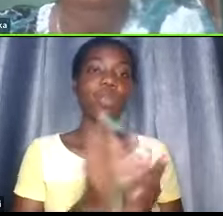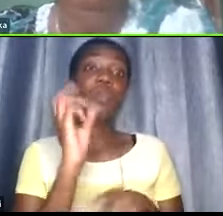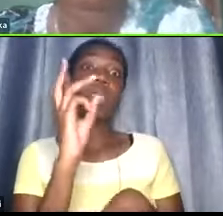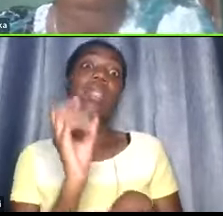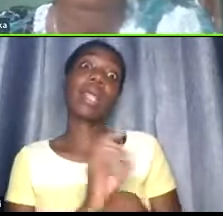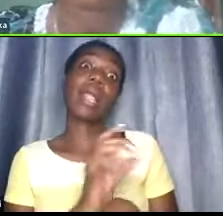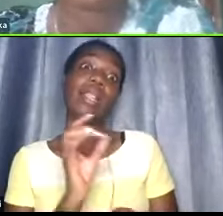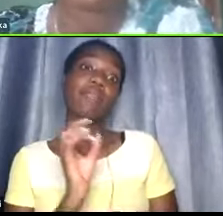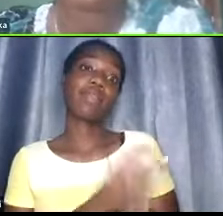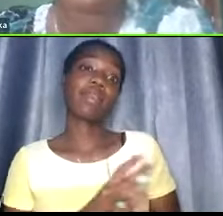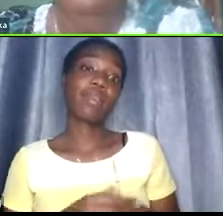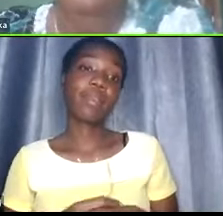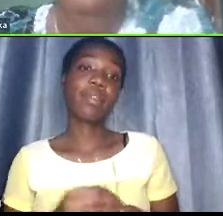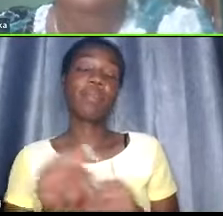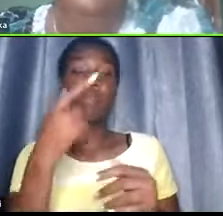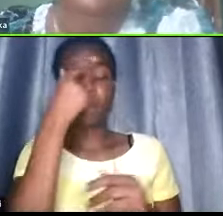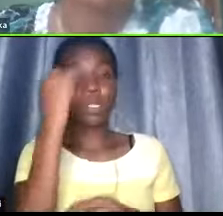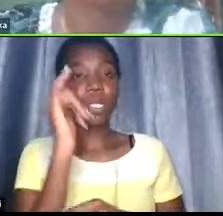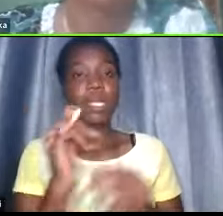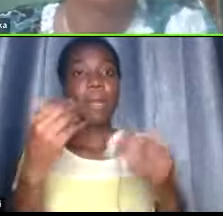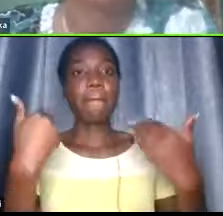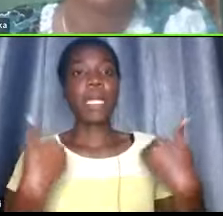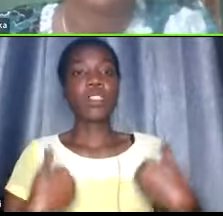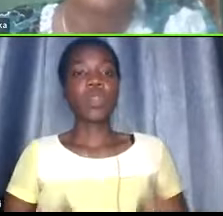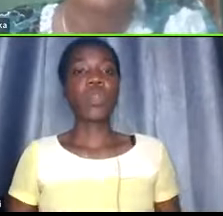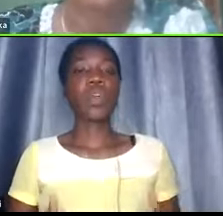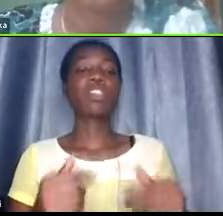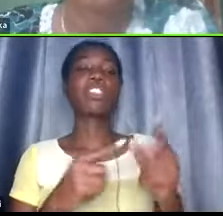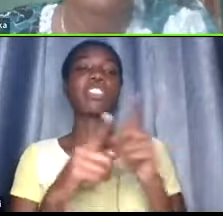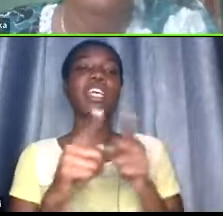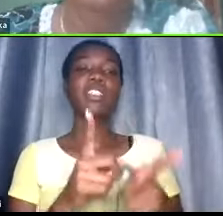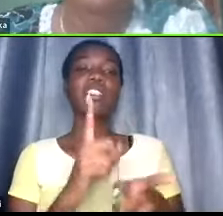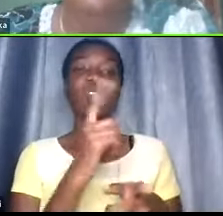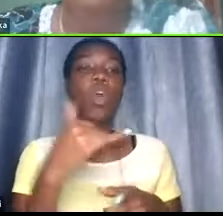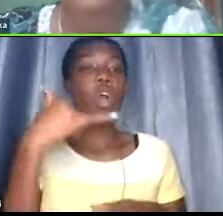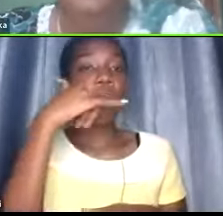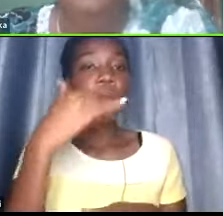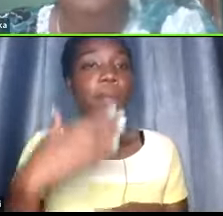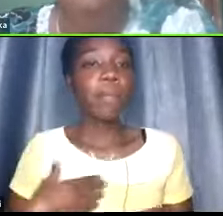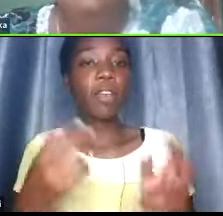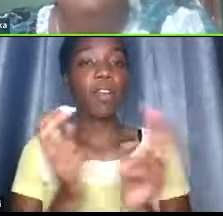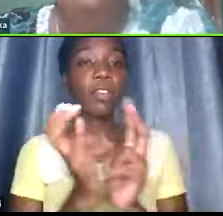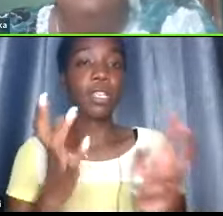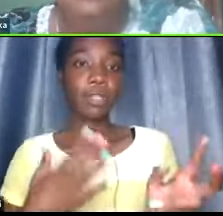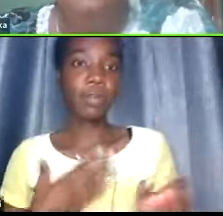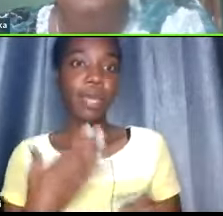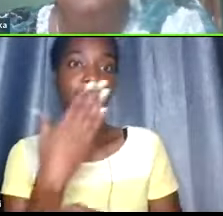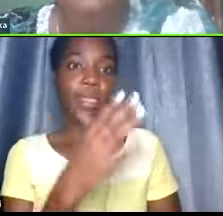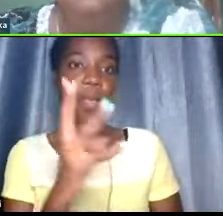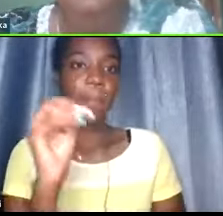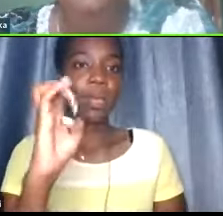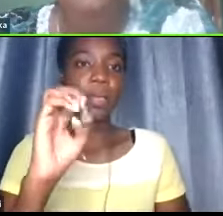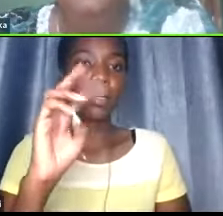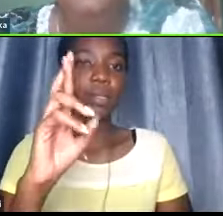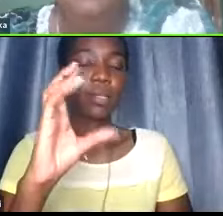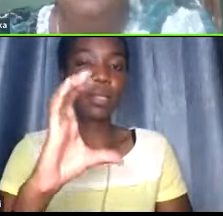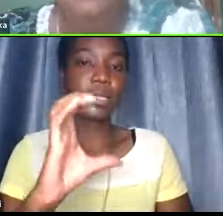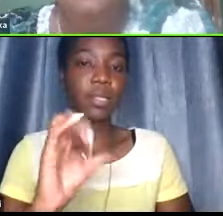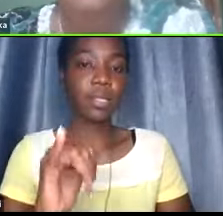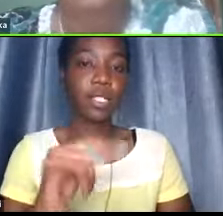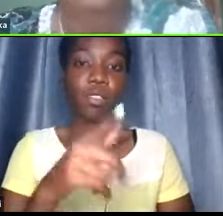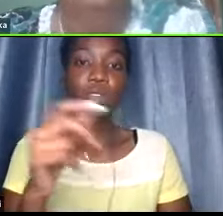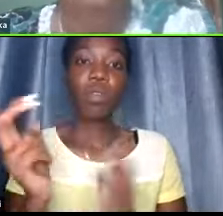actually about a personal journey. So call us, call me. There is my number. You can call Mercy. Dr. Mercy, I hope you've written your